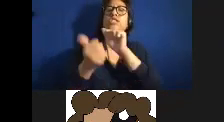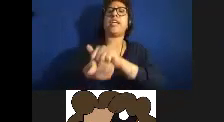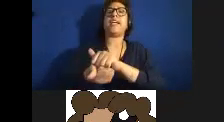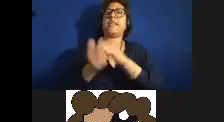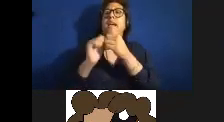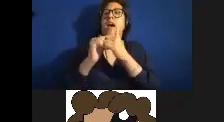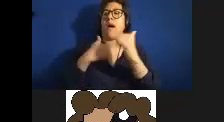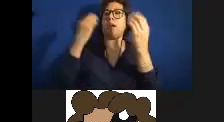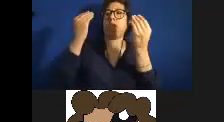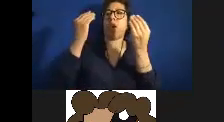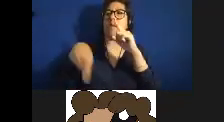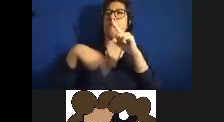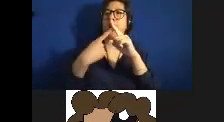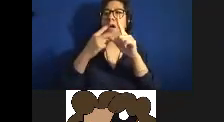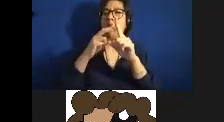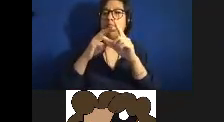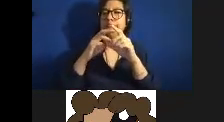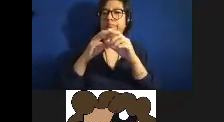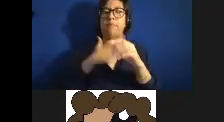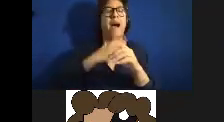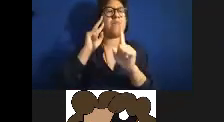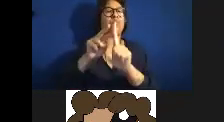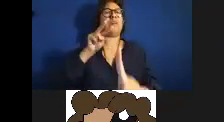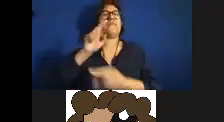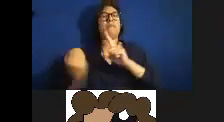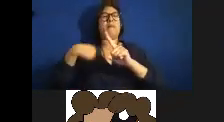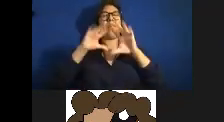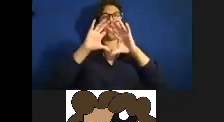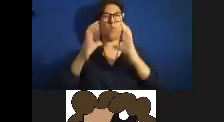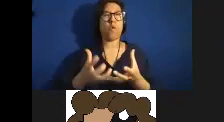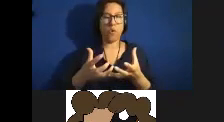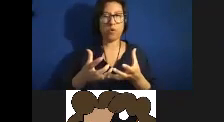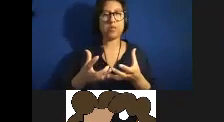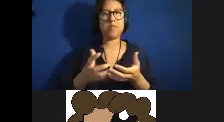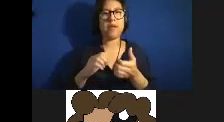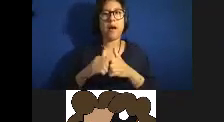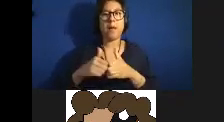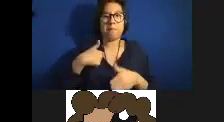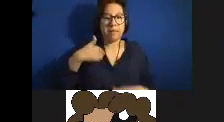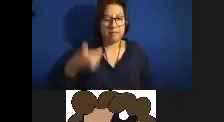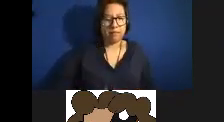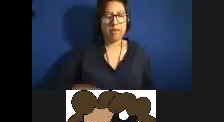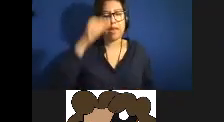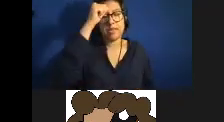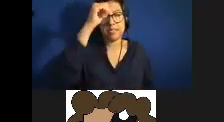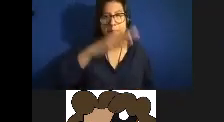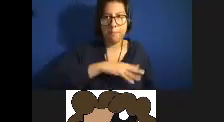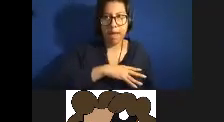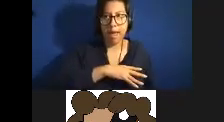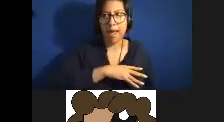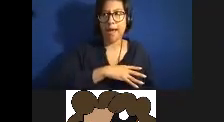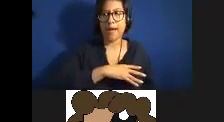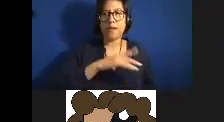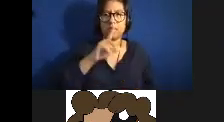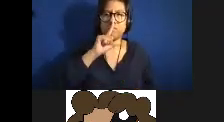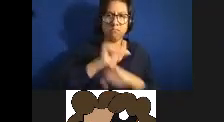about the world, but also what I need to be doing as a man to show up